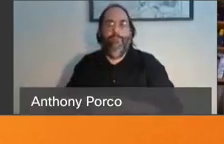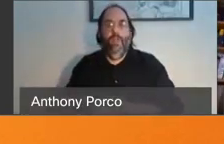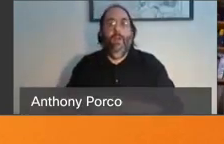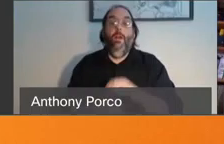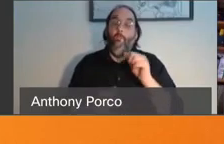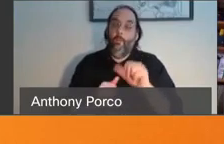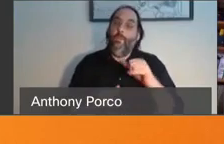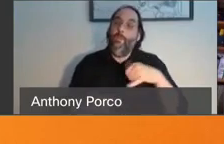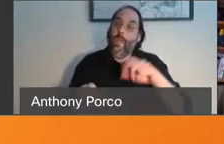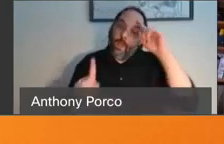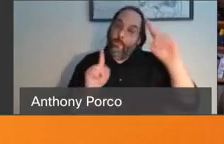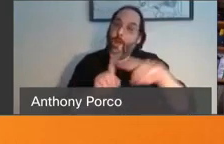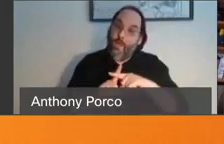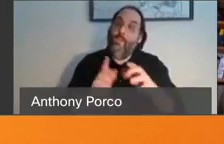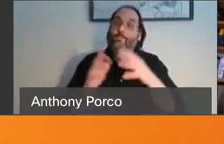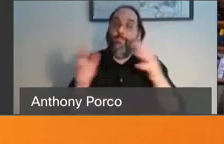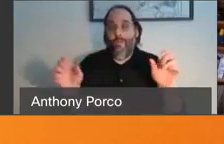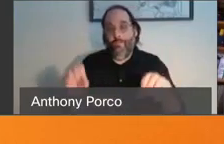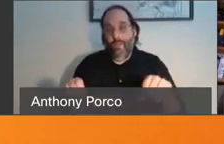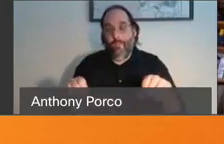a positive outlook as much as possible.